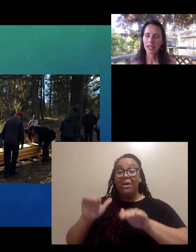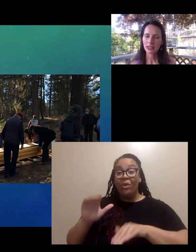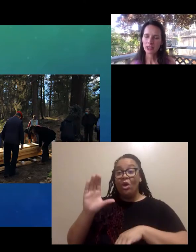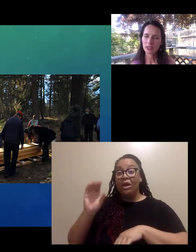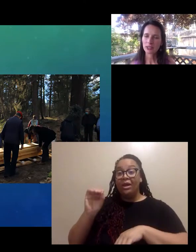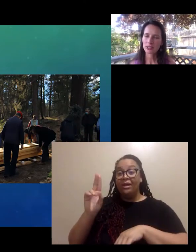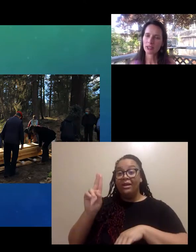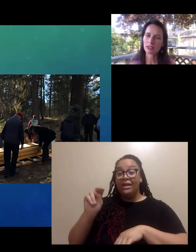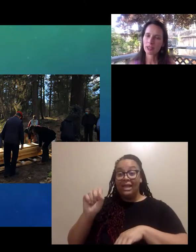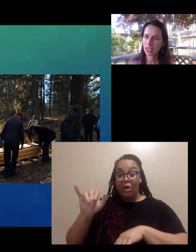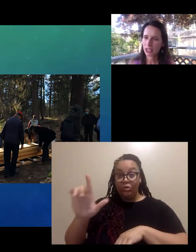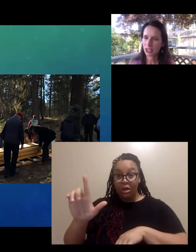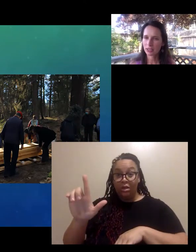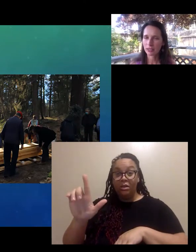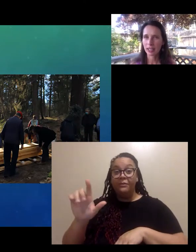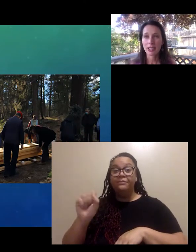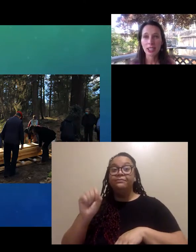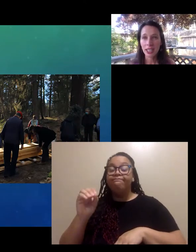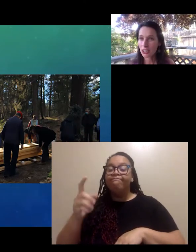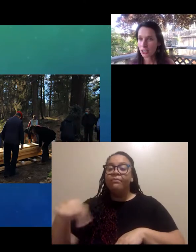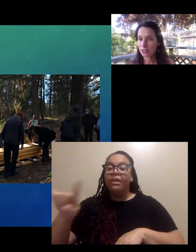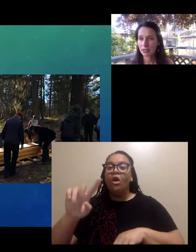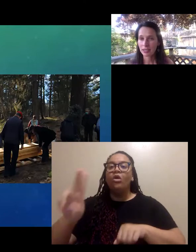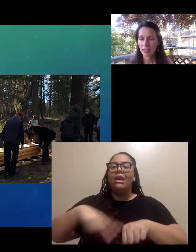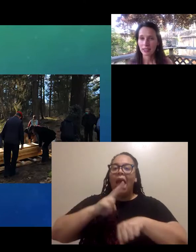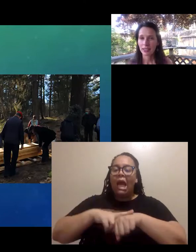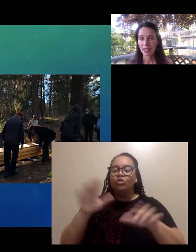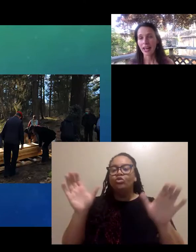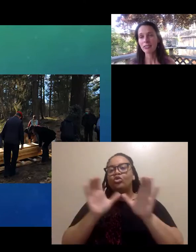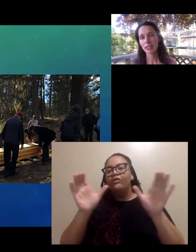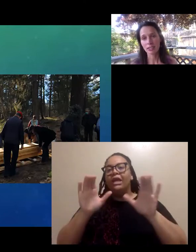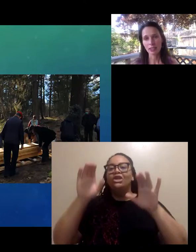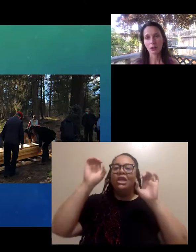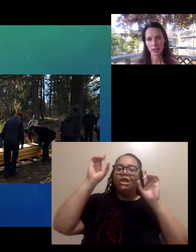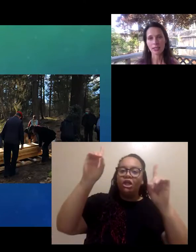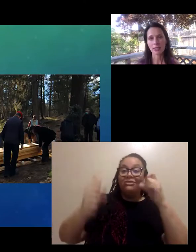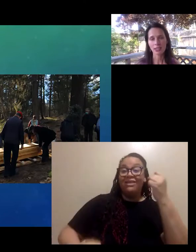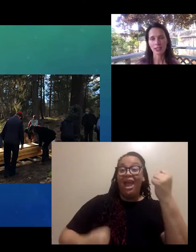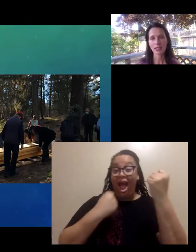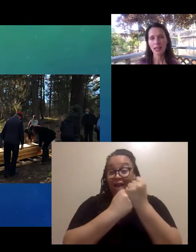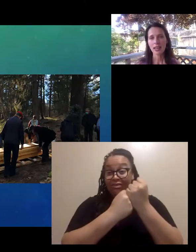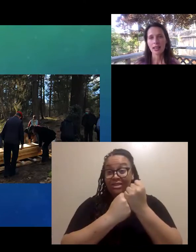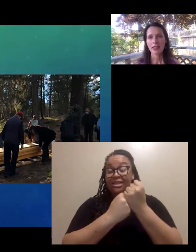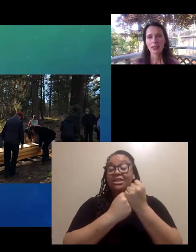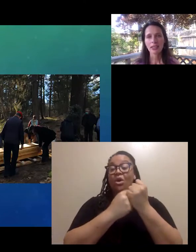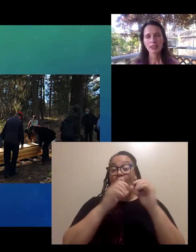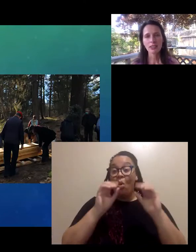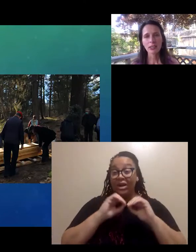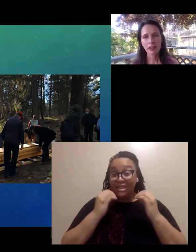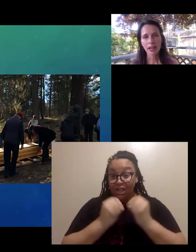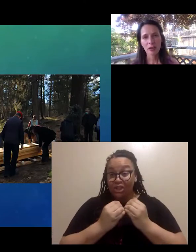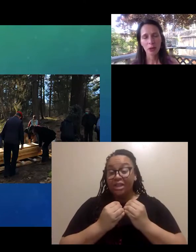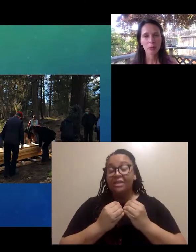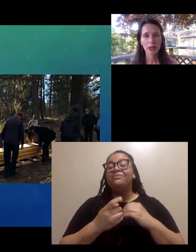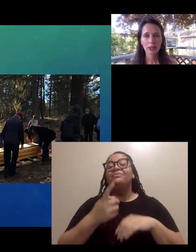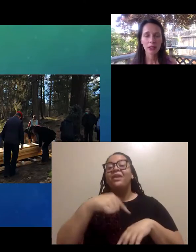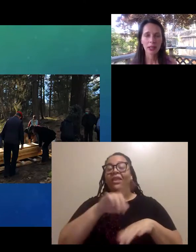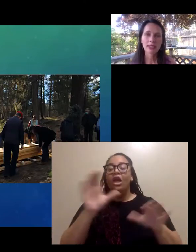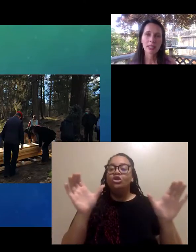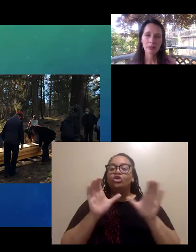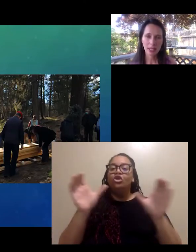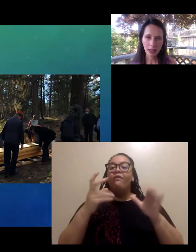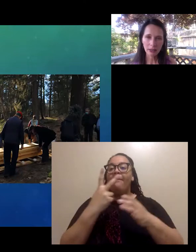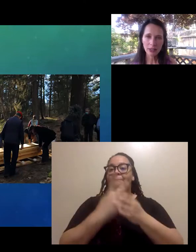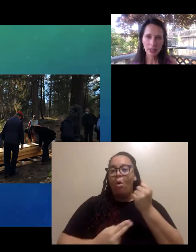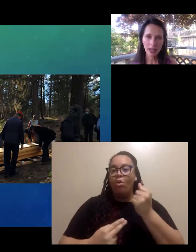a national certification, education, and advocacy organization. And they certify both burial